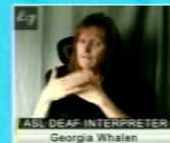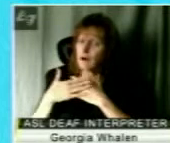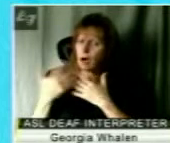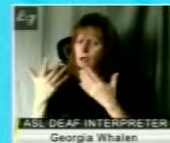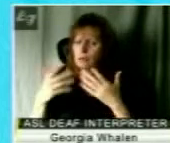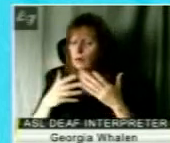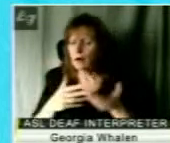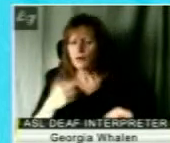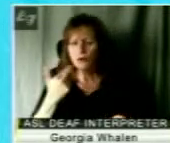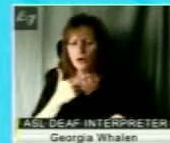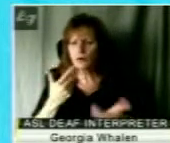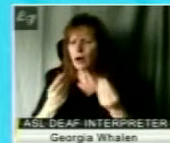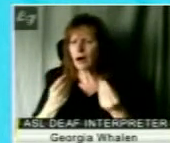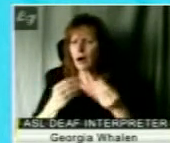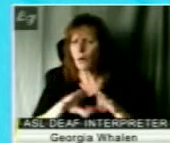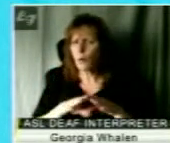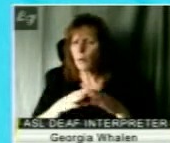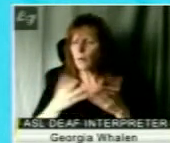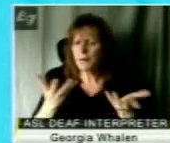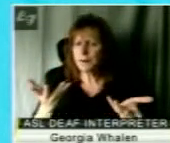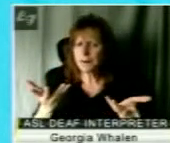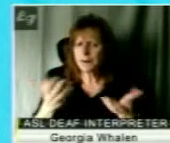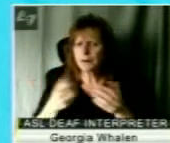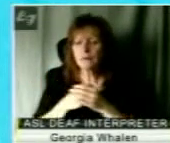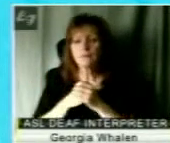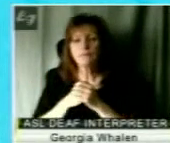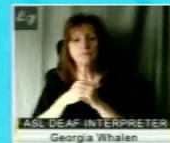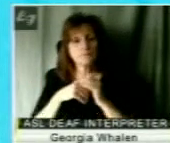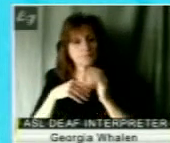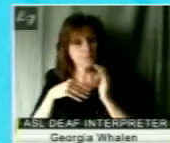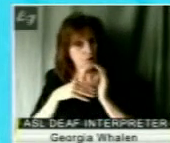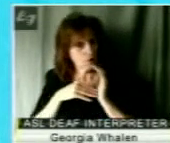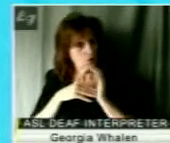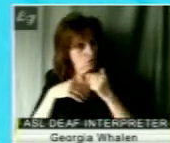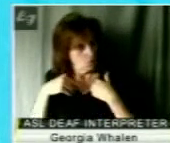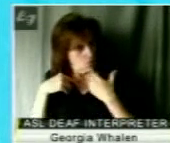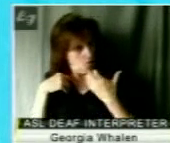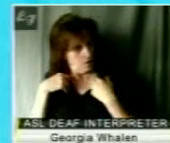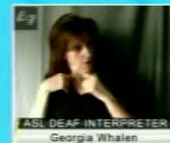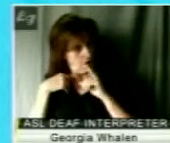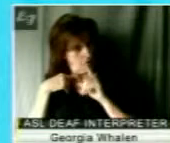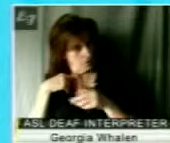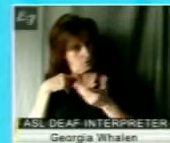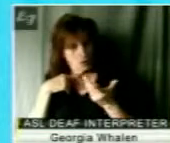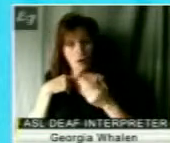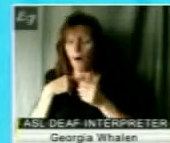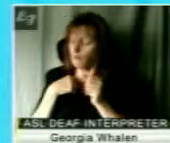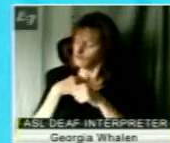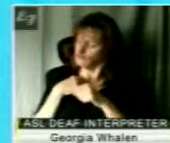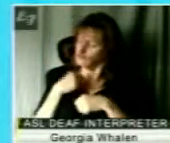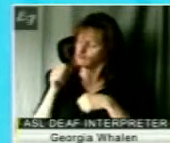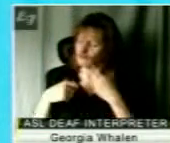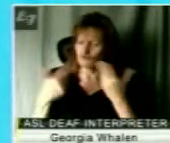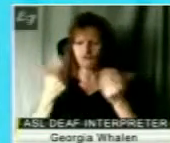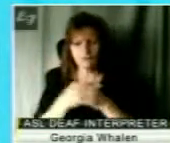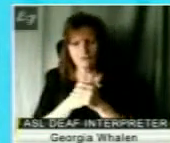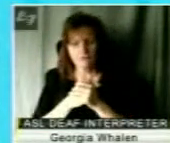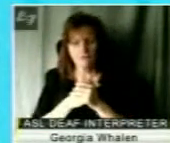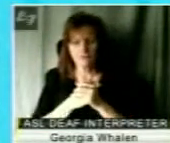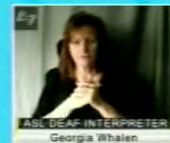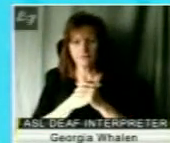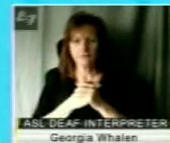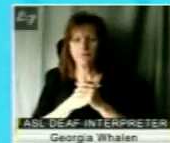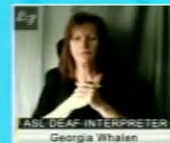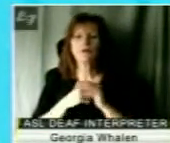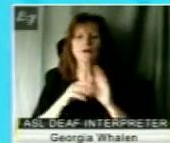reopening? Do you want me to lead that off, folks? Yes. So it will ultimately, you know, be